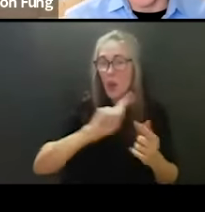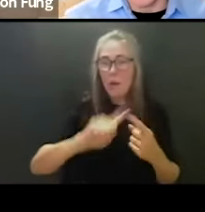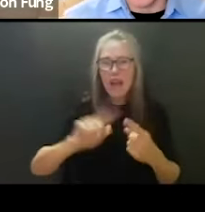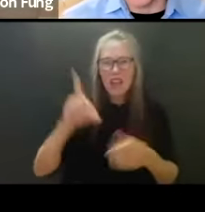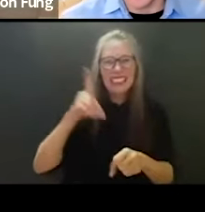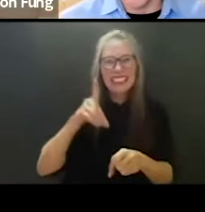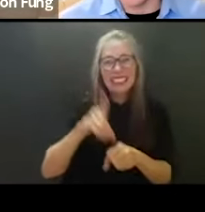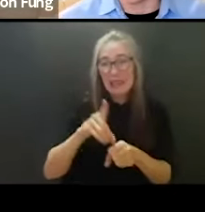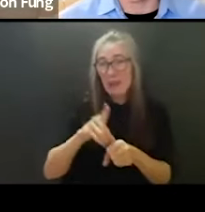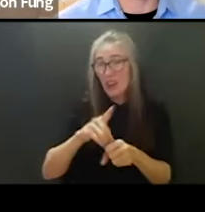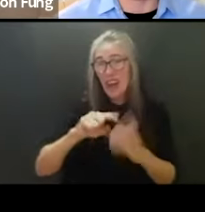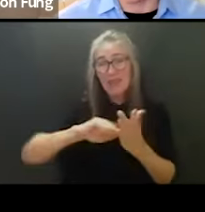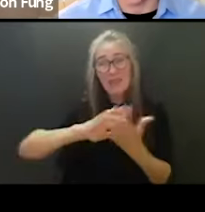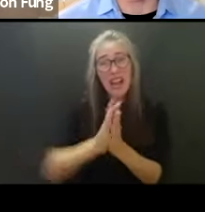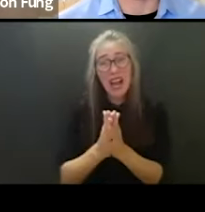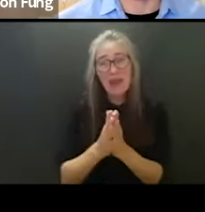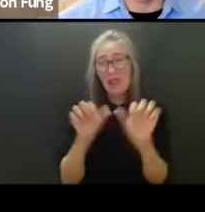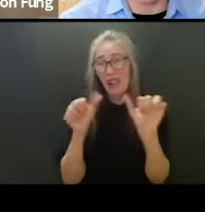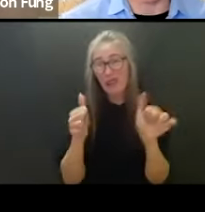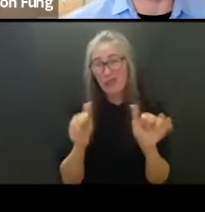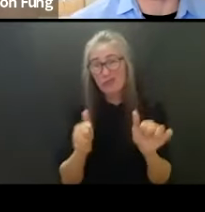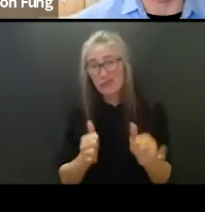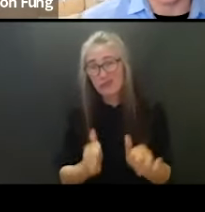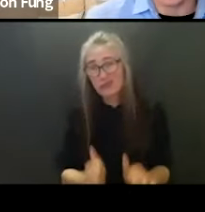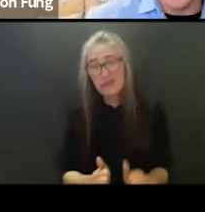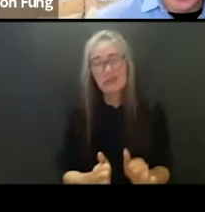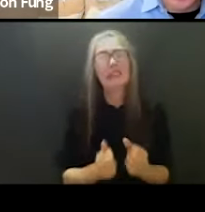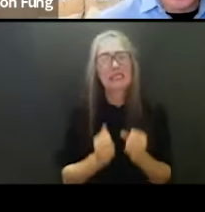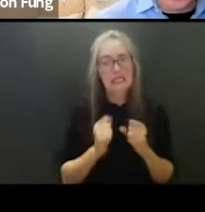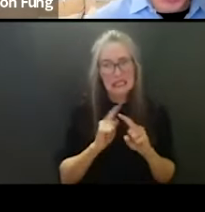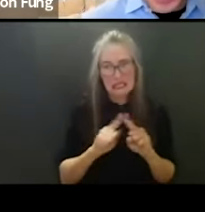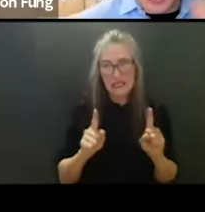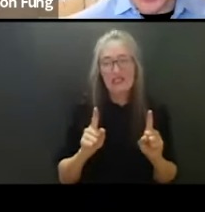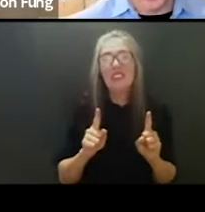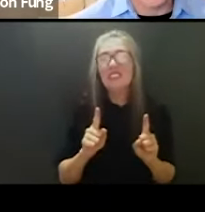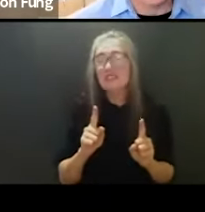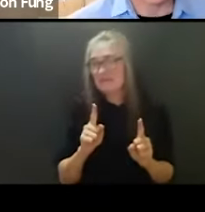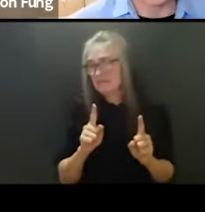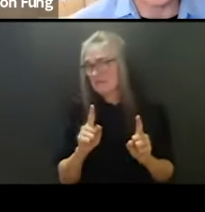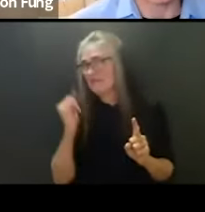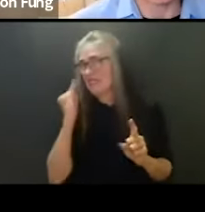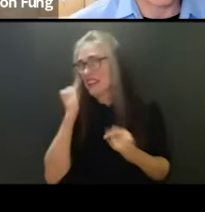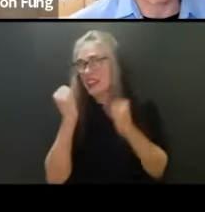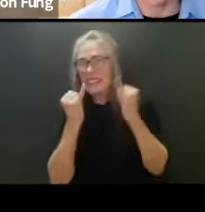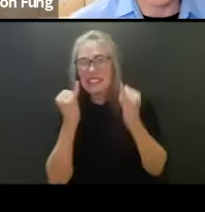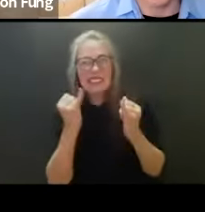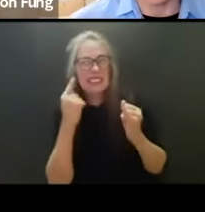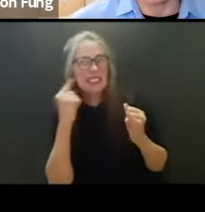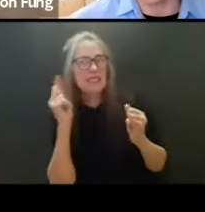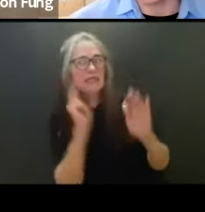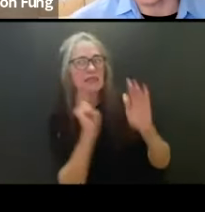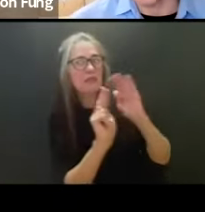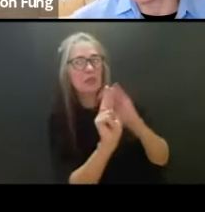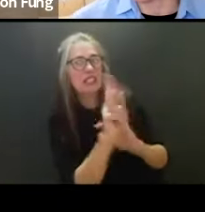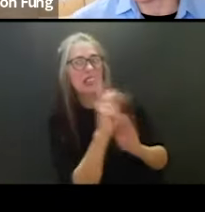has written another book about the democratic malaise and the decline of democracy. And there are very many